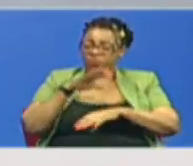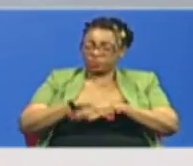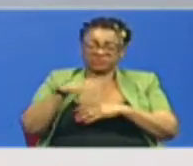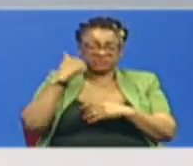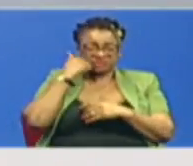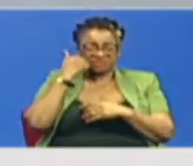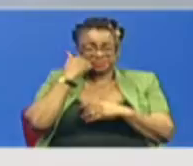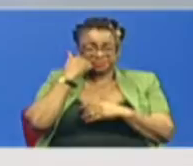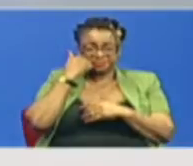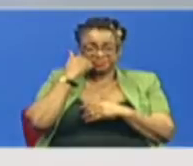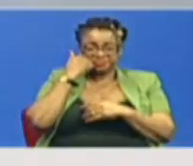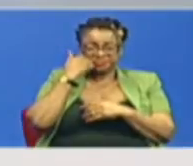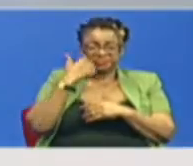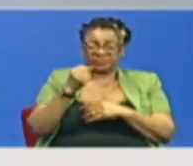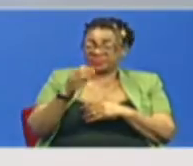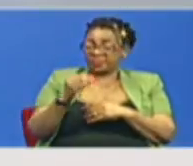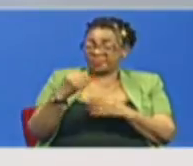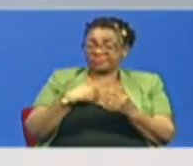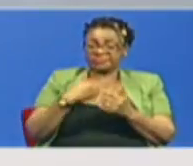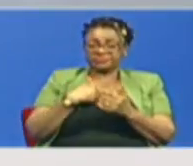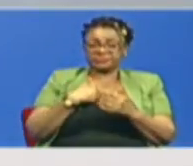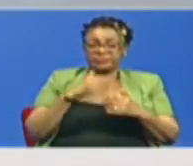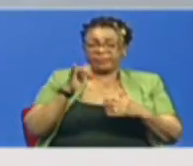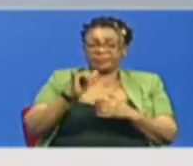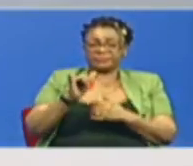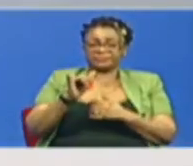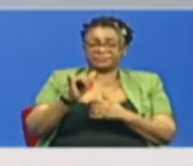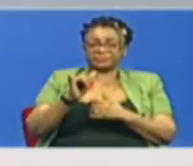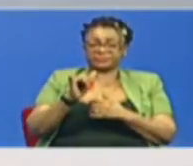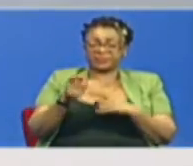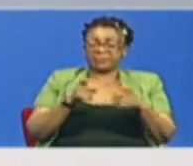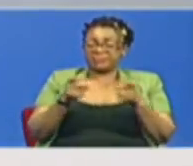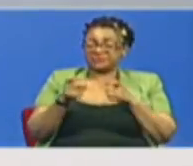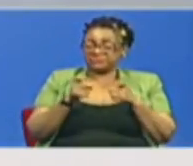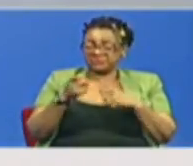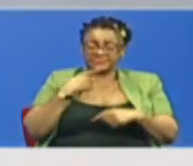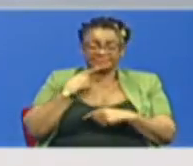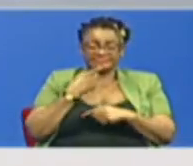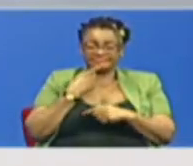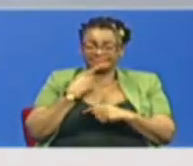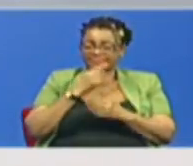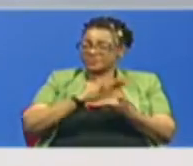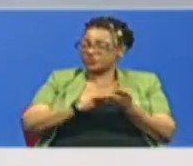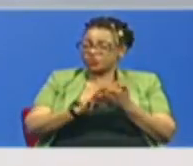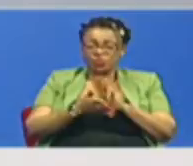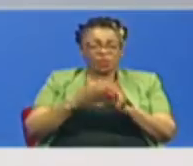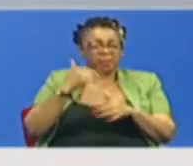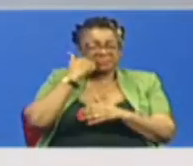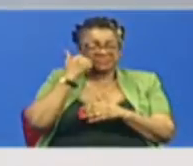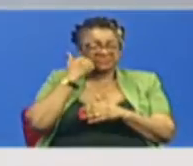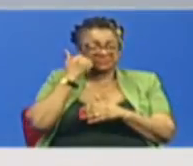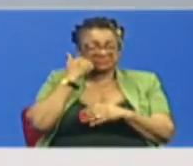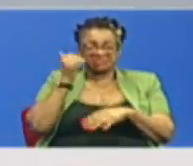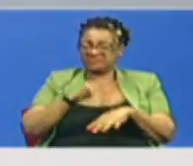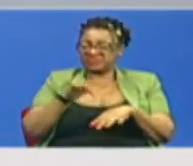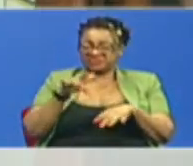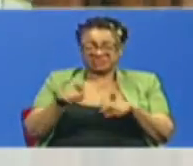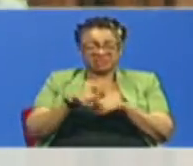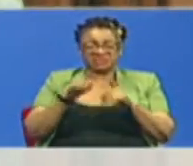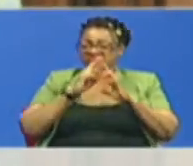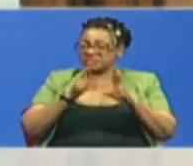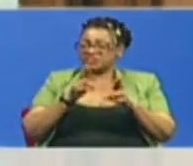as our health reporter Eunice Omolo now tells us, the management says no patient has been infected as a result.